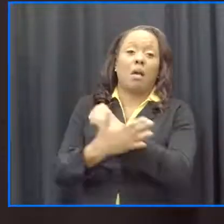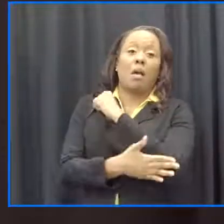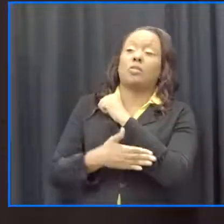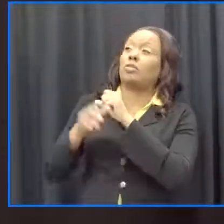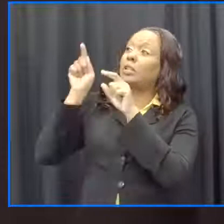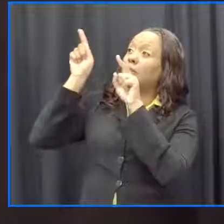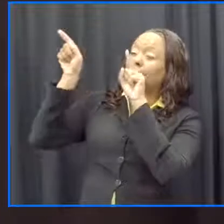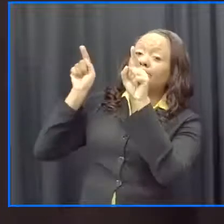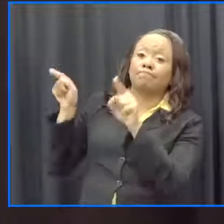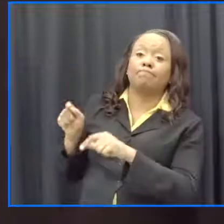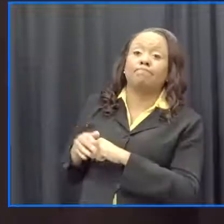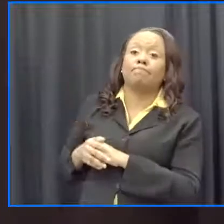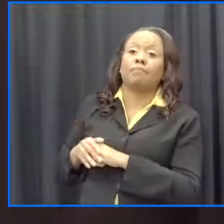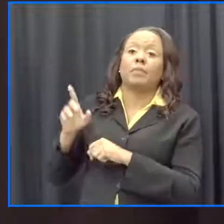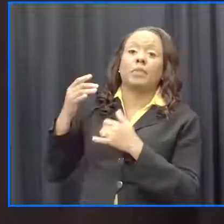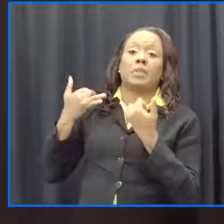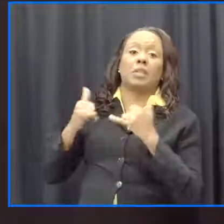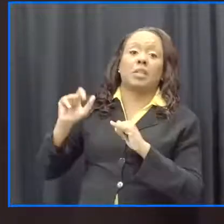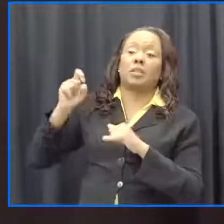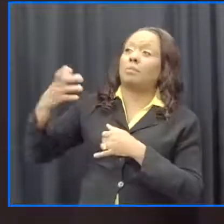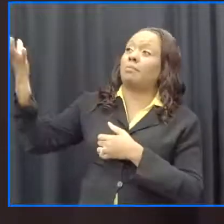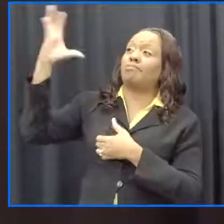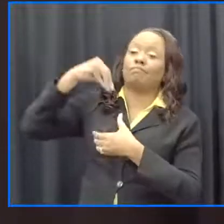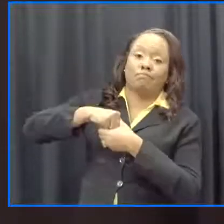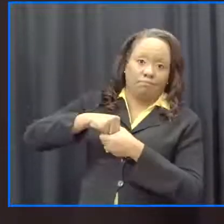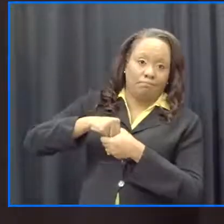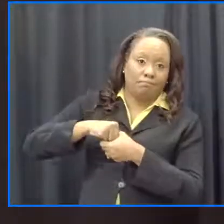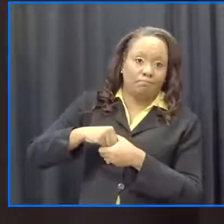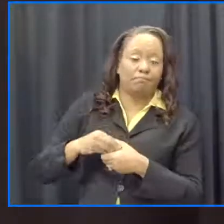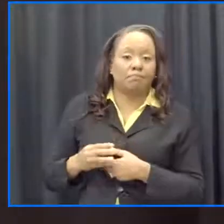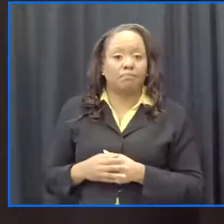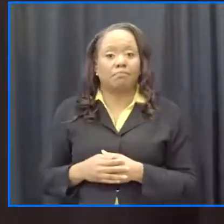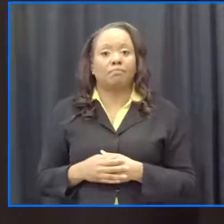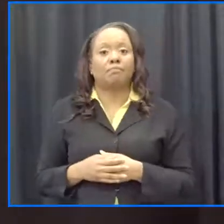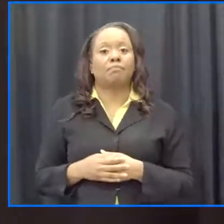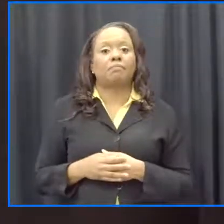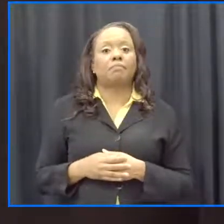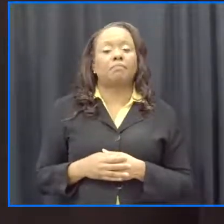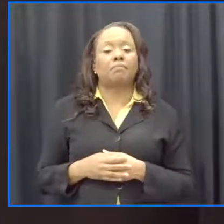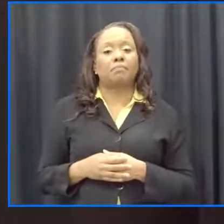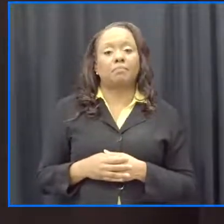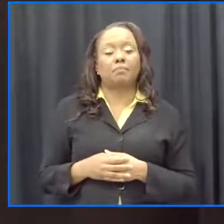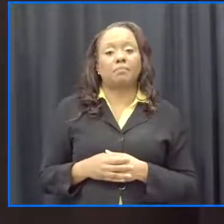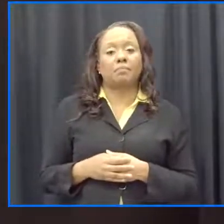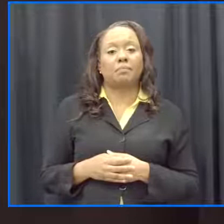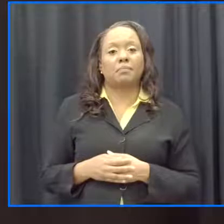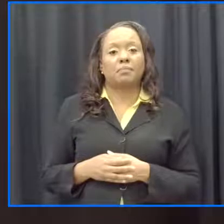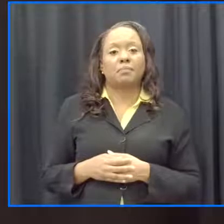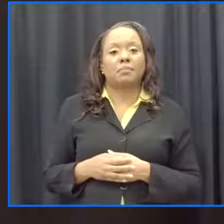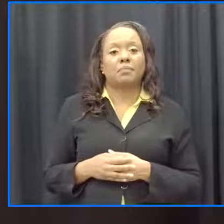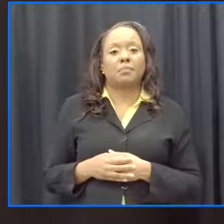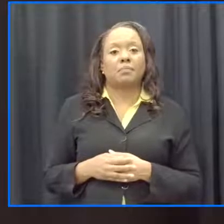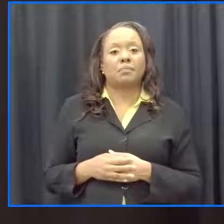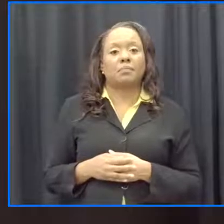the diaspora by such manner and procedure as it deems reasonable and appropriate.